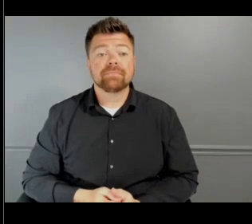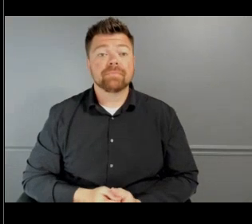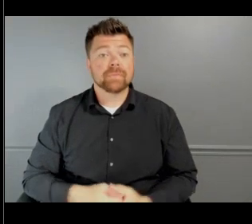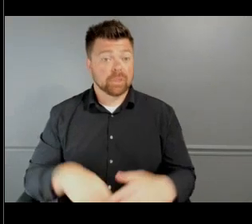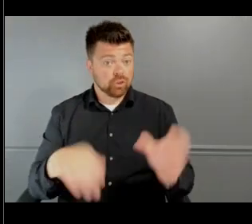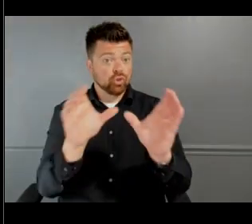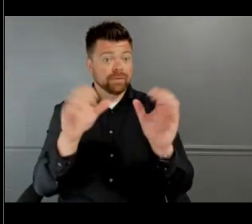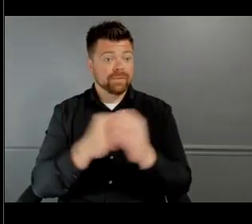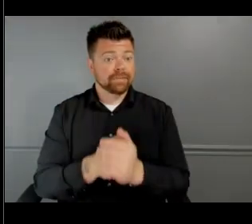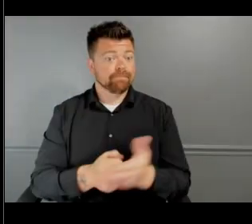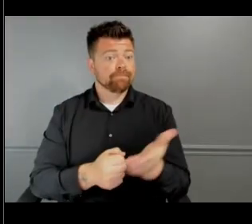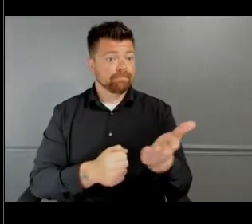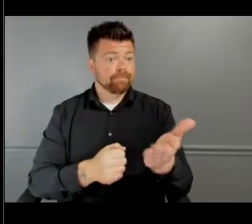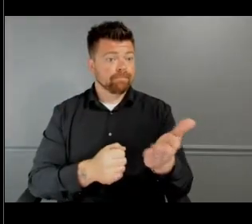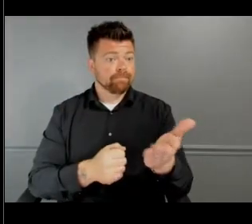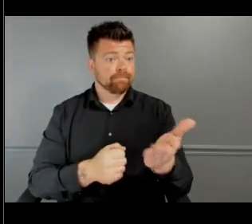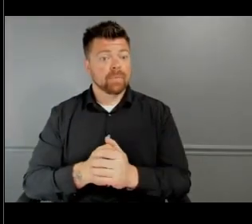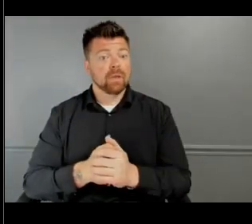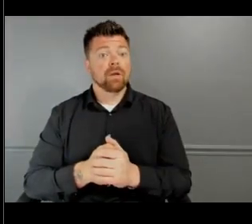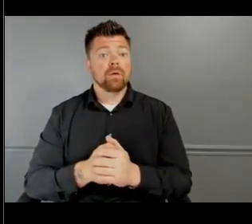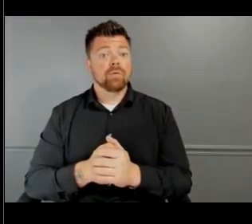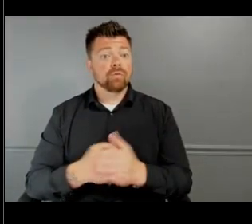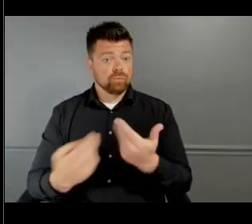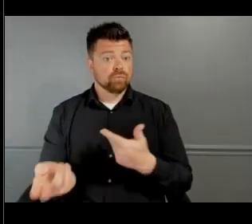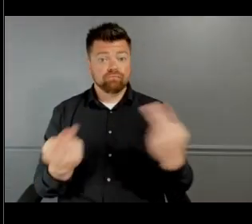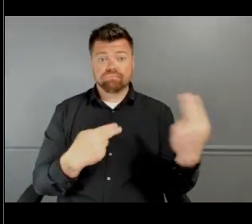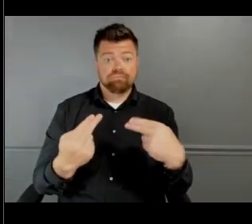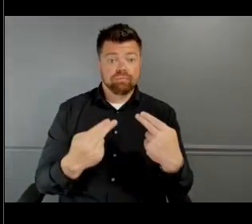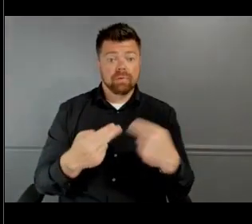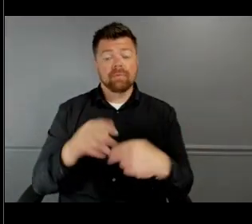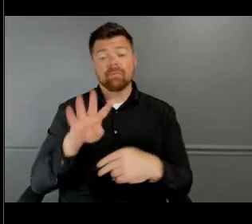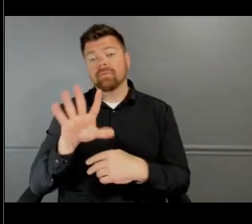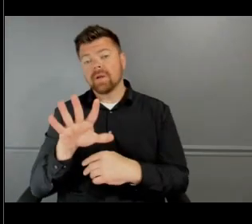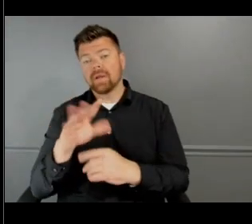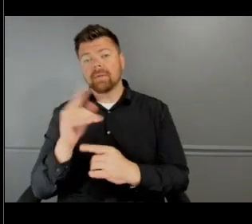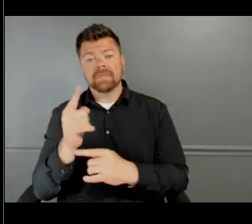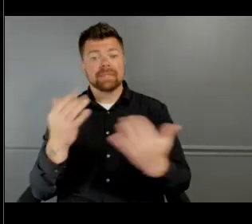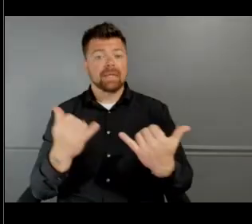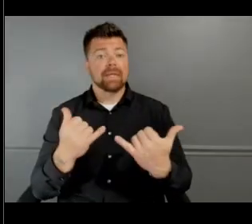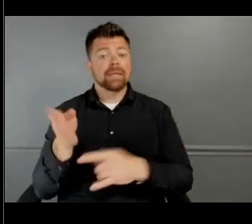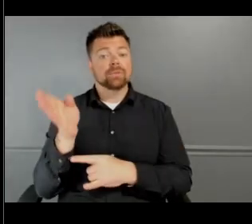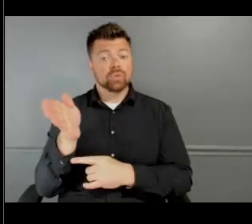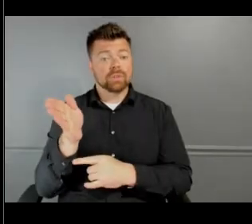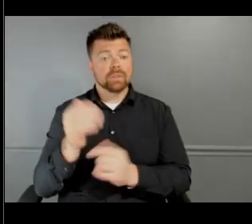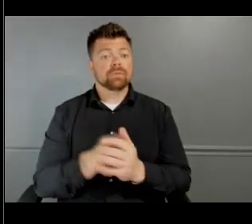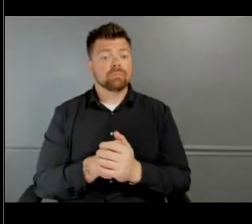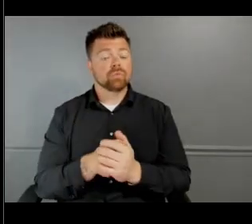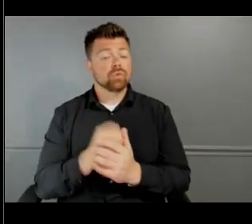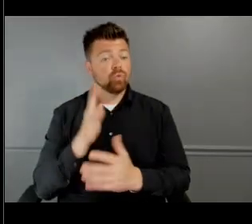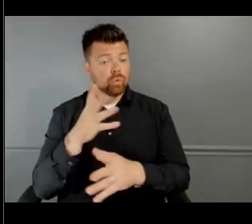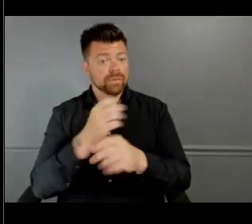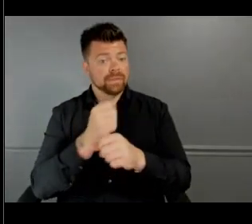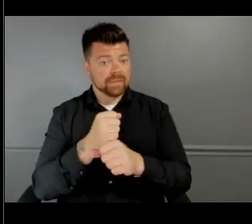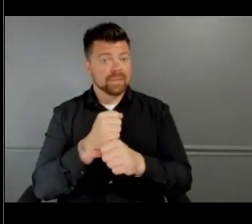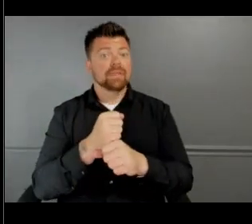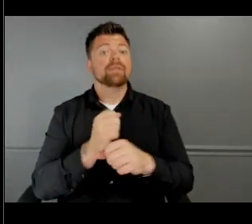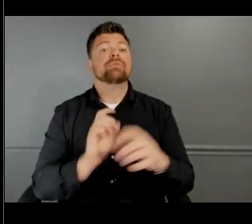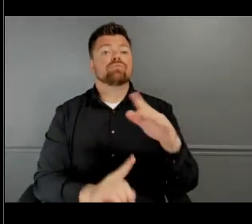Certificate. For attending at least 45 minutes of today's presentation, you will receive